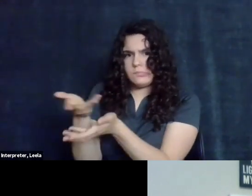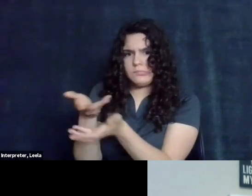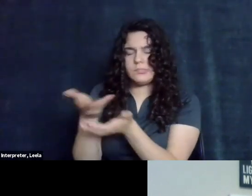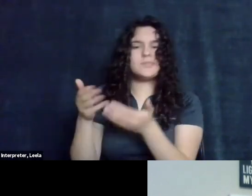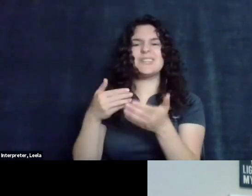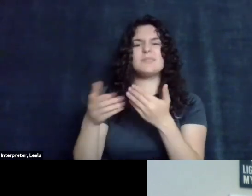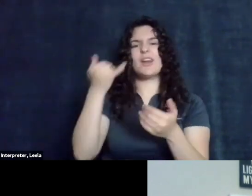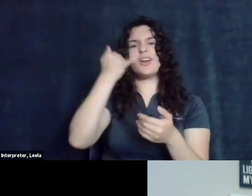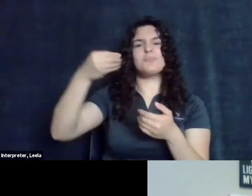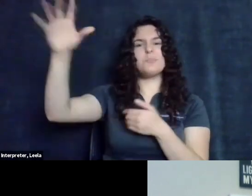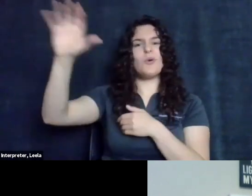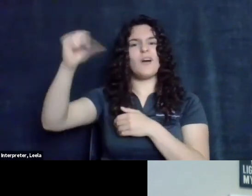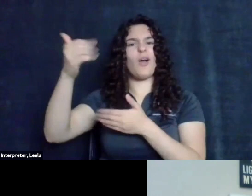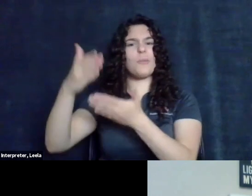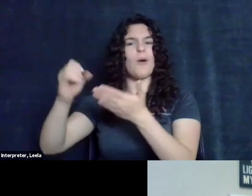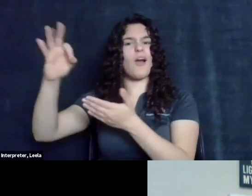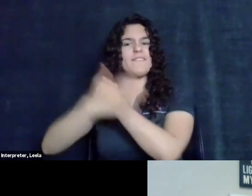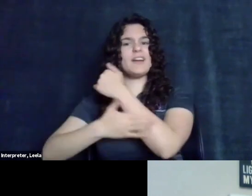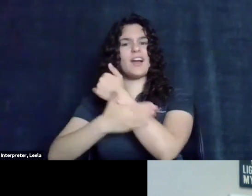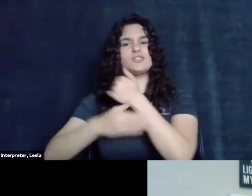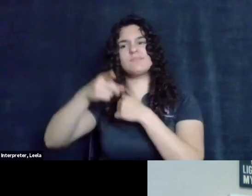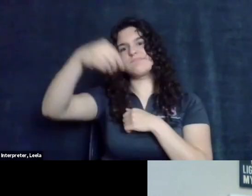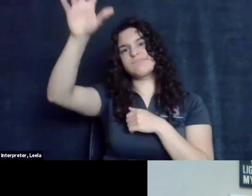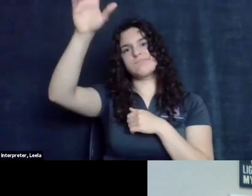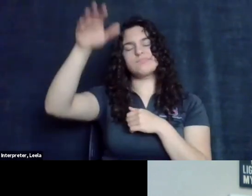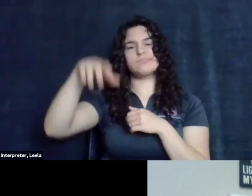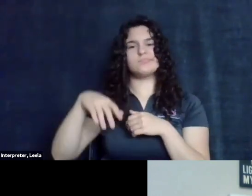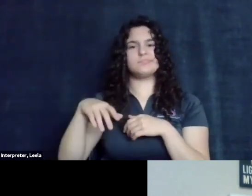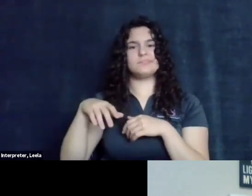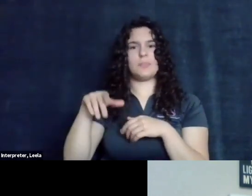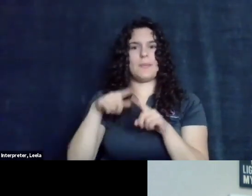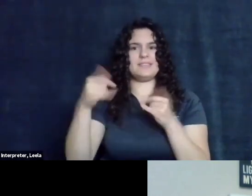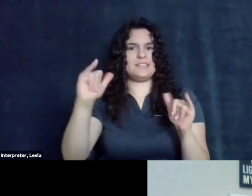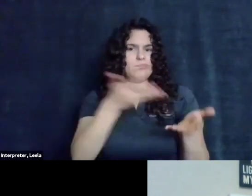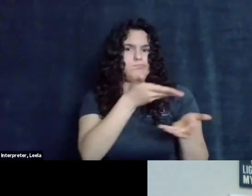they keep in touch. You'll be surprised when you go to alumni